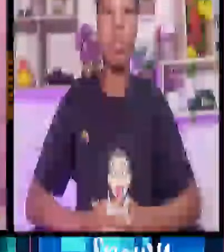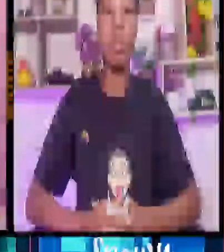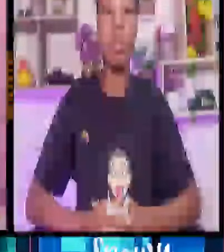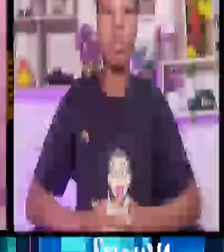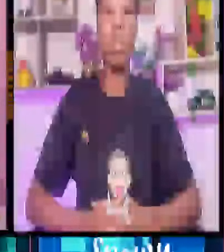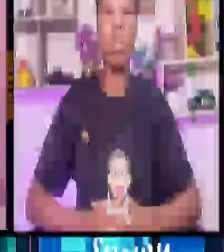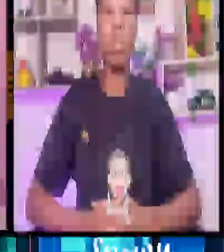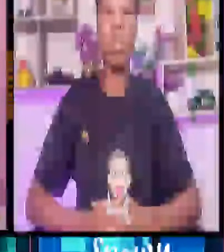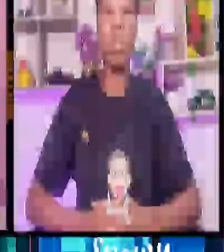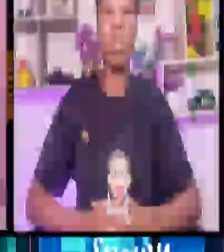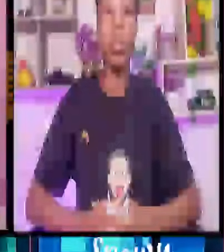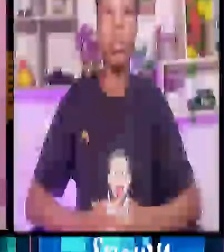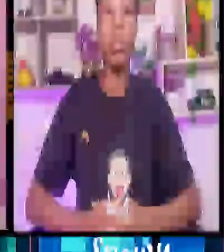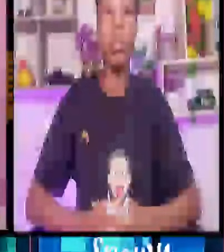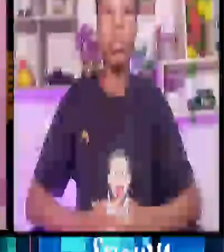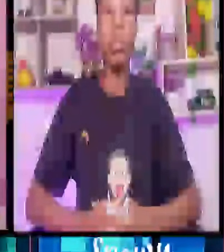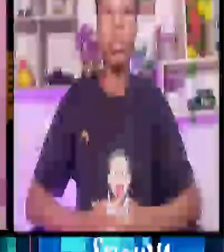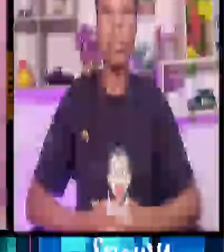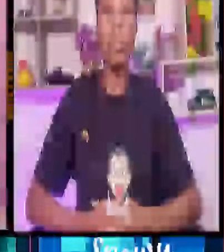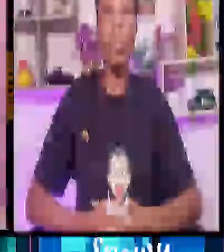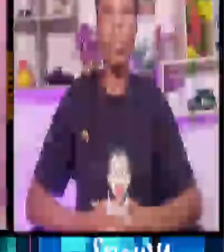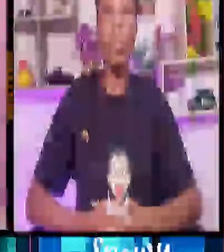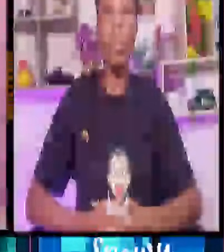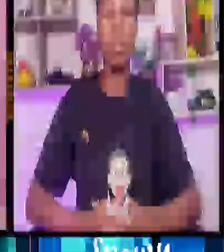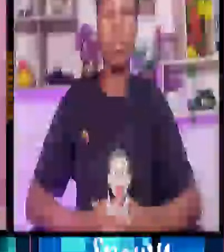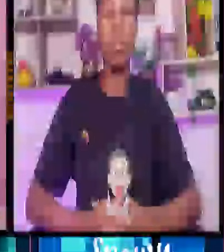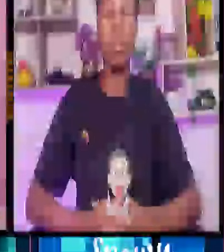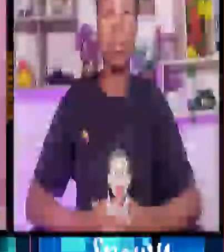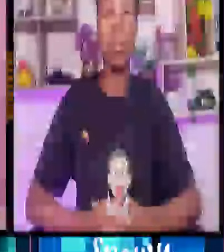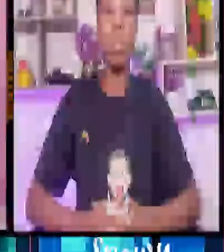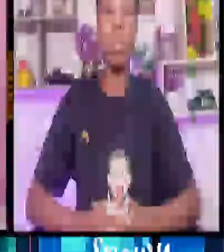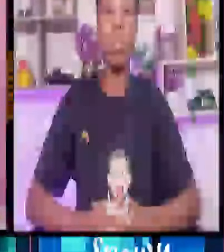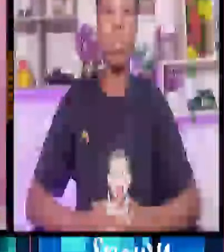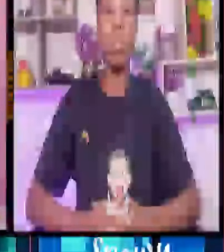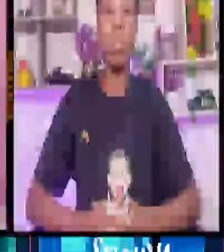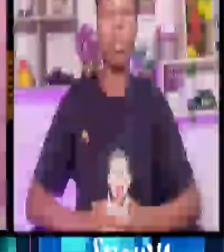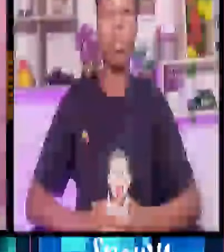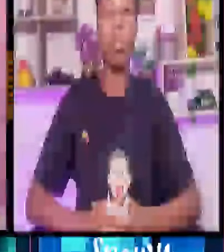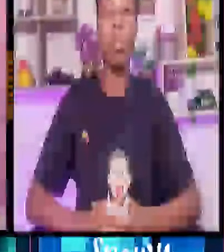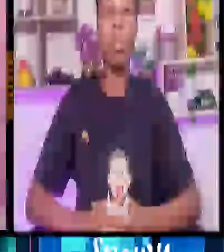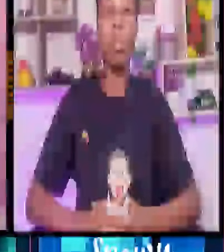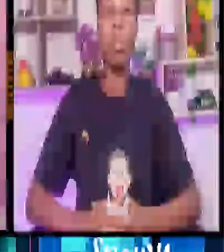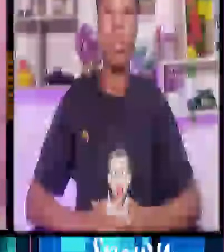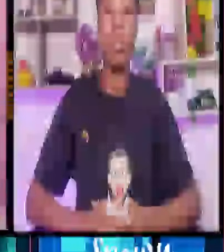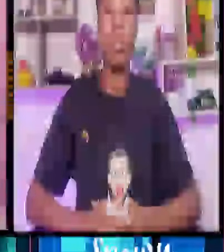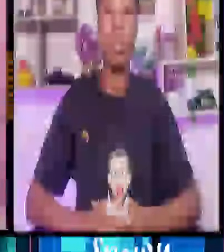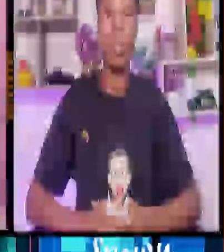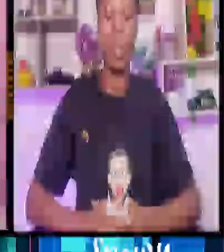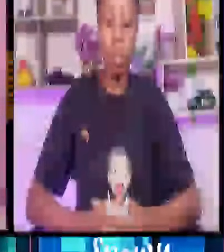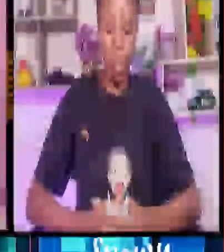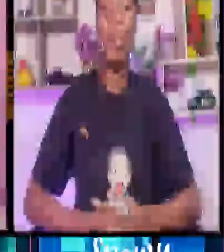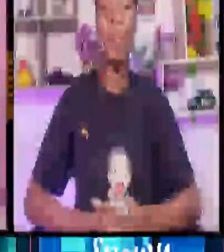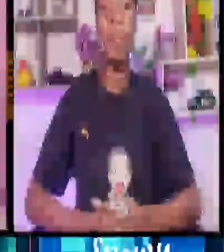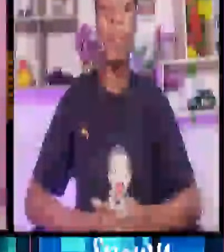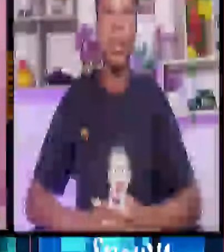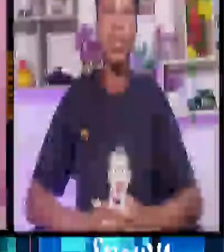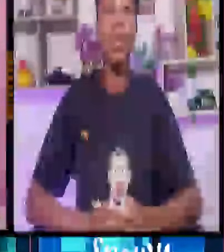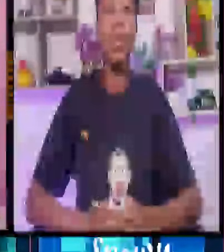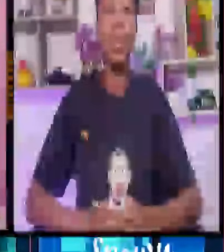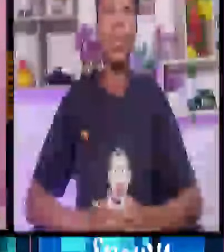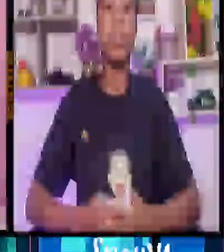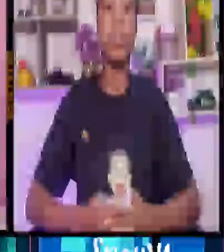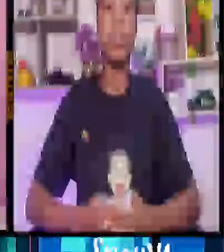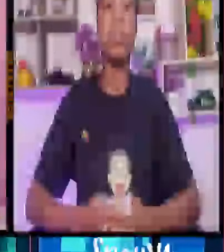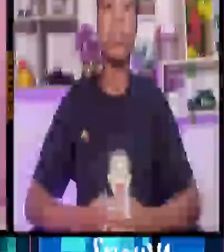as you put out something, it opens room for discussion, criticisms, and debate. When your boss suggests to party